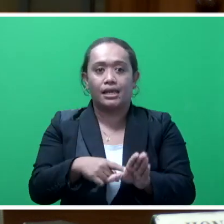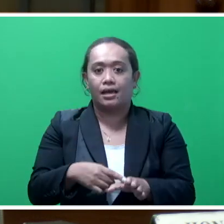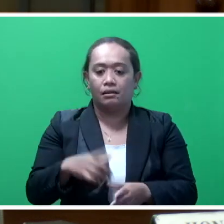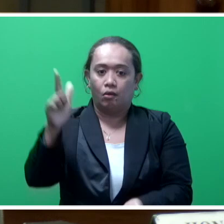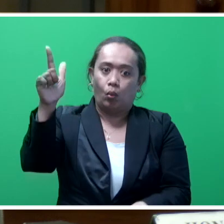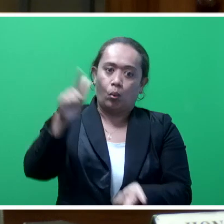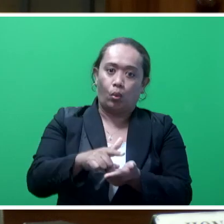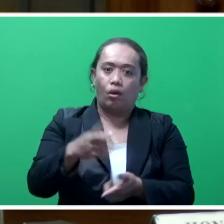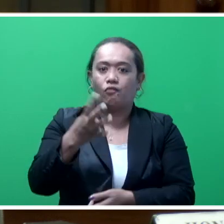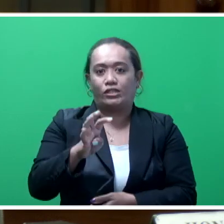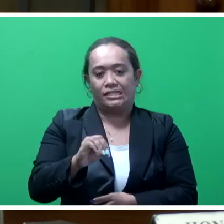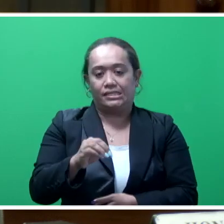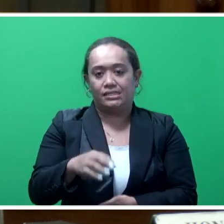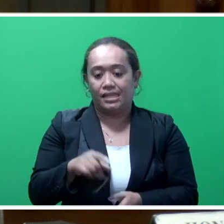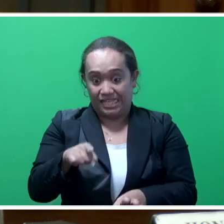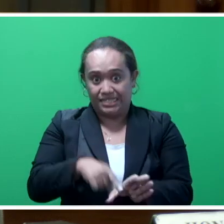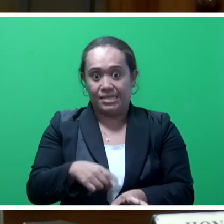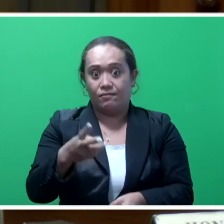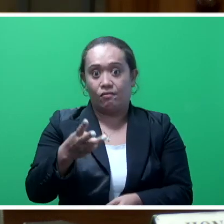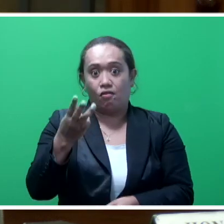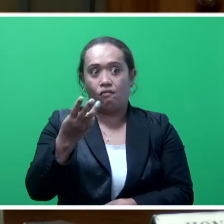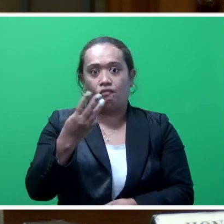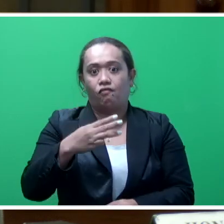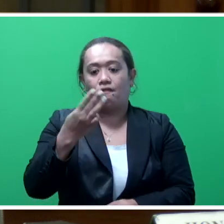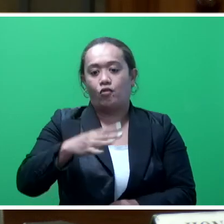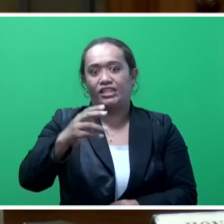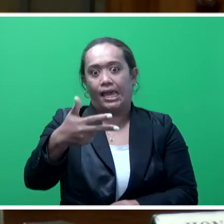million. And we note that